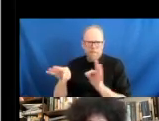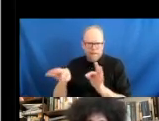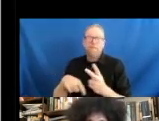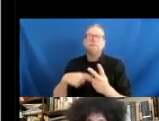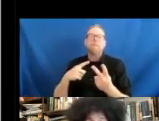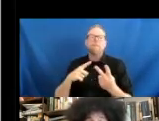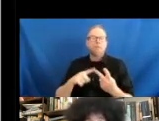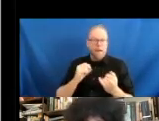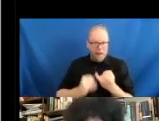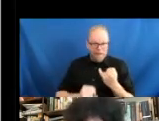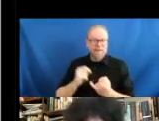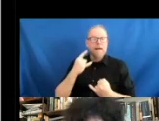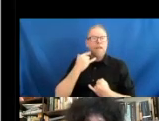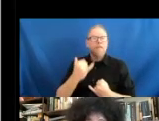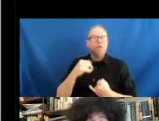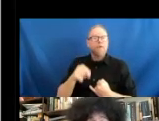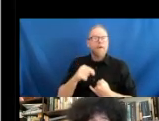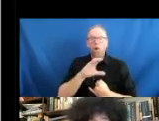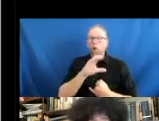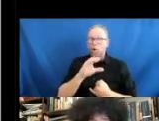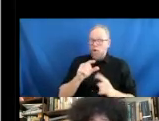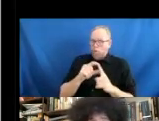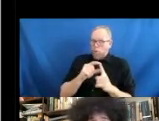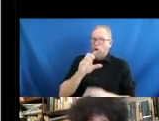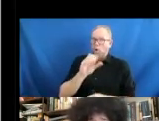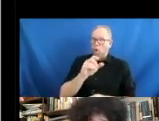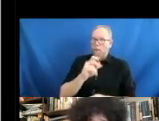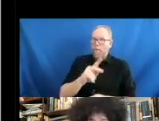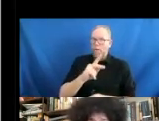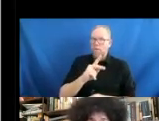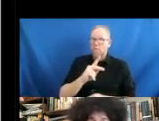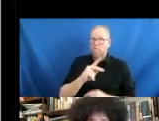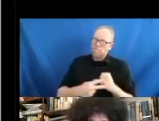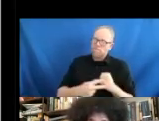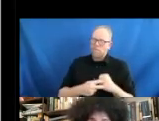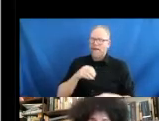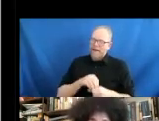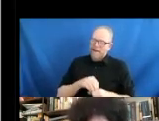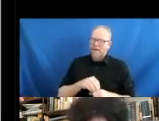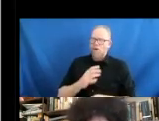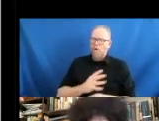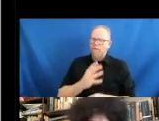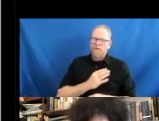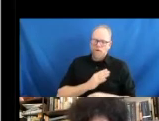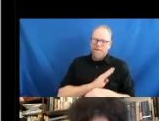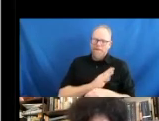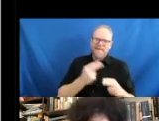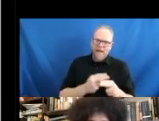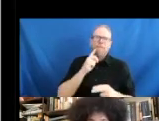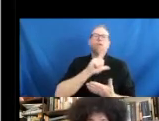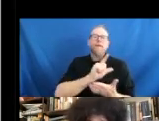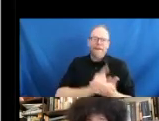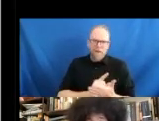California, the term cooperative is reserved in the official business name for legally registered